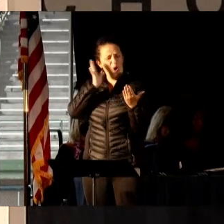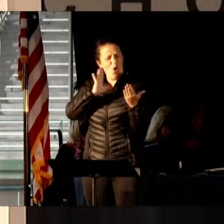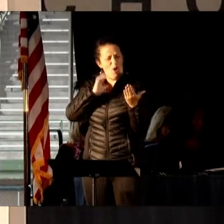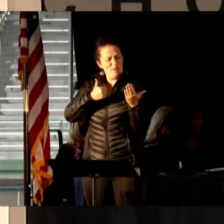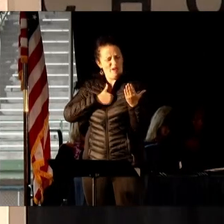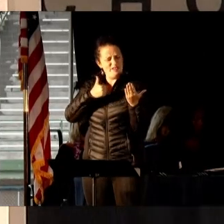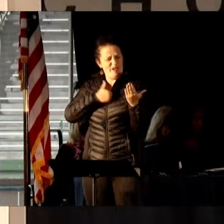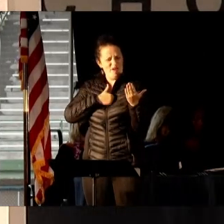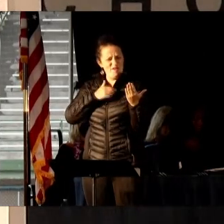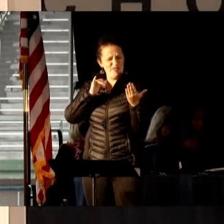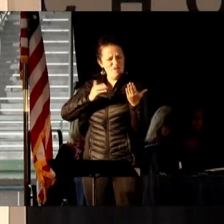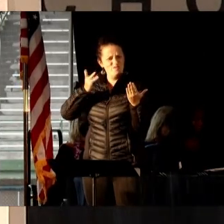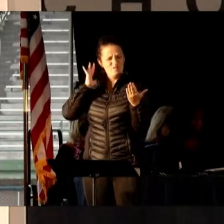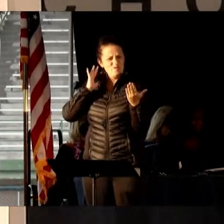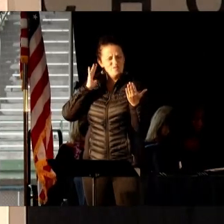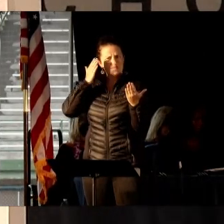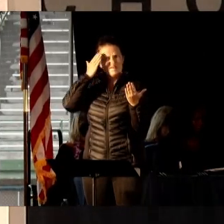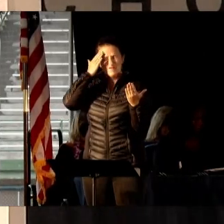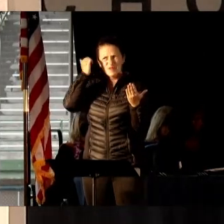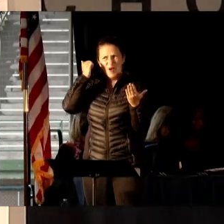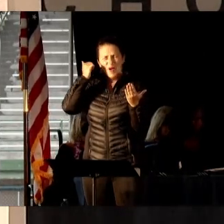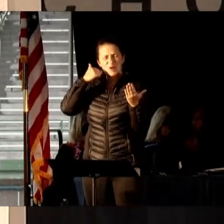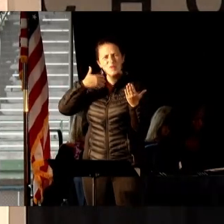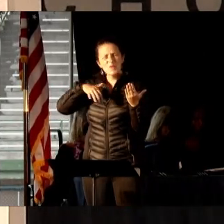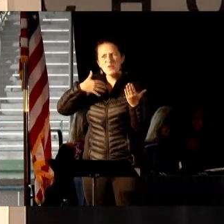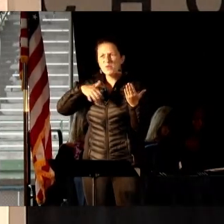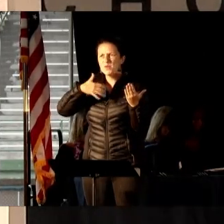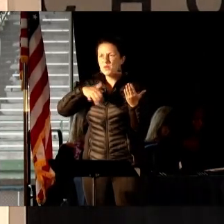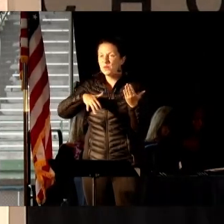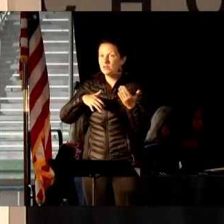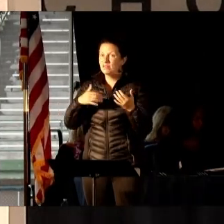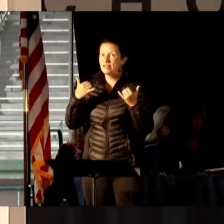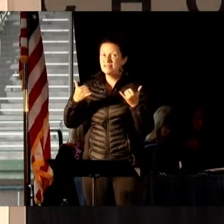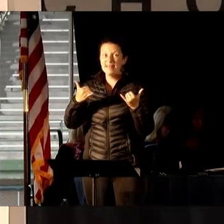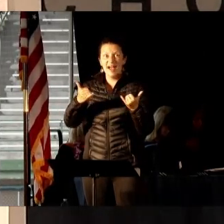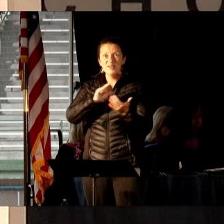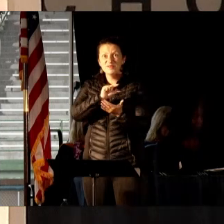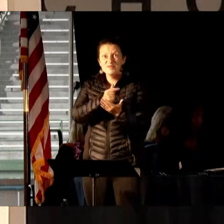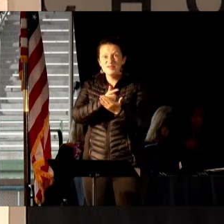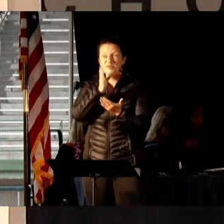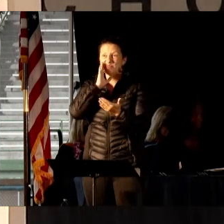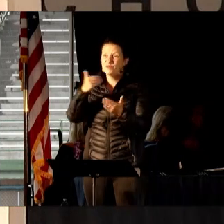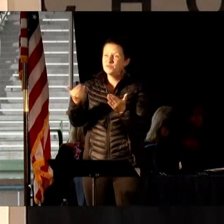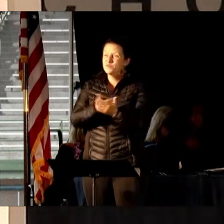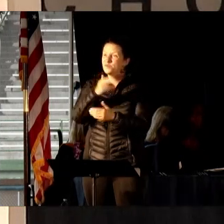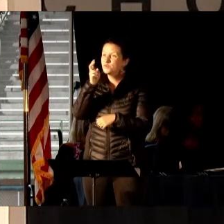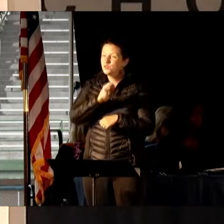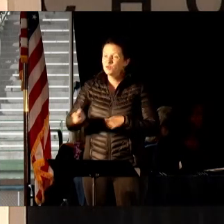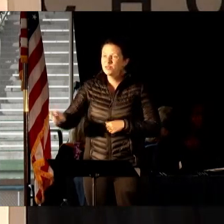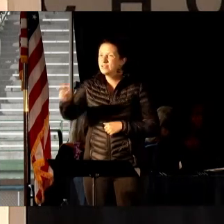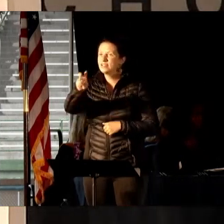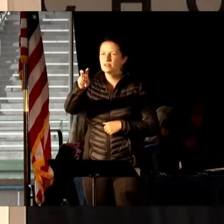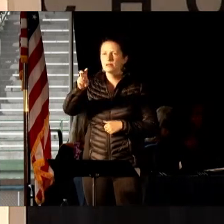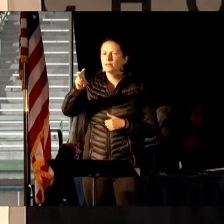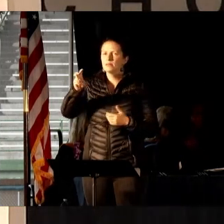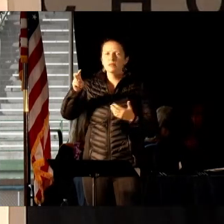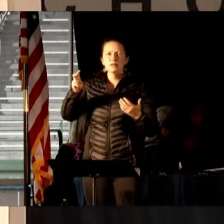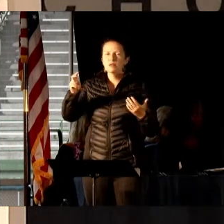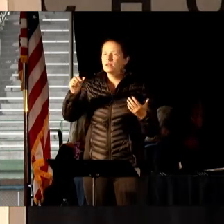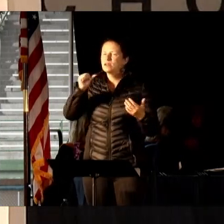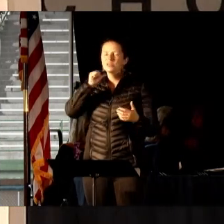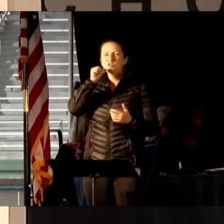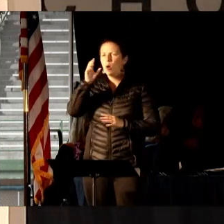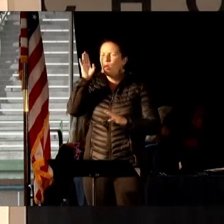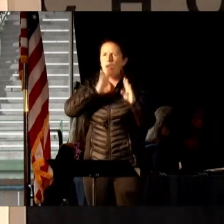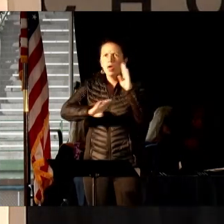it anymore. In the journey you're about to embark on, be aware, not worrying that you'll forget everything and end